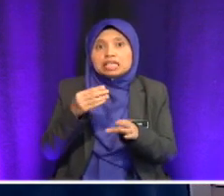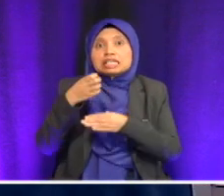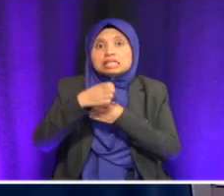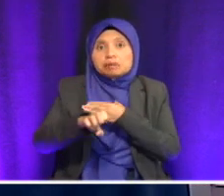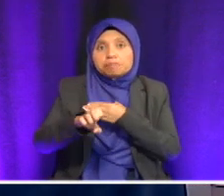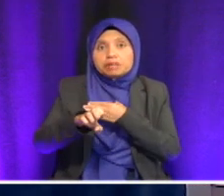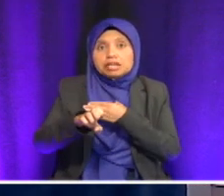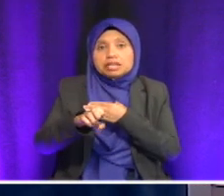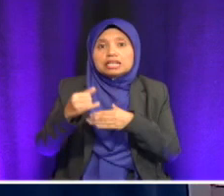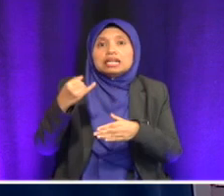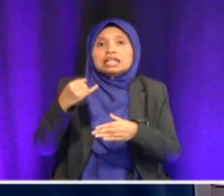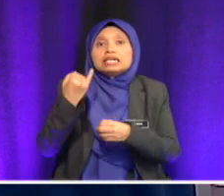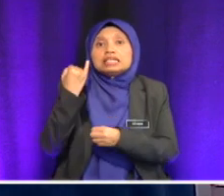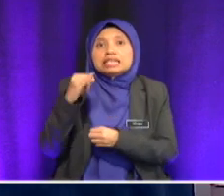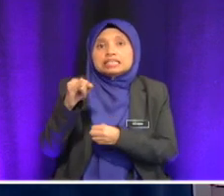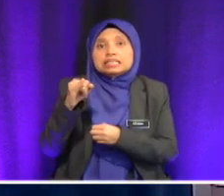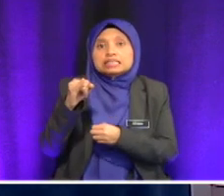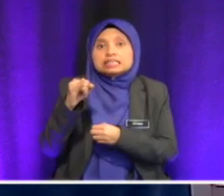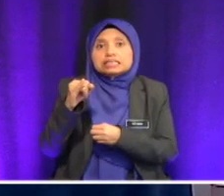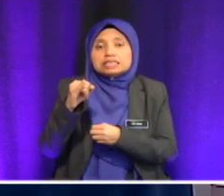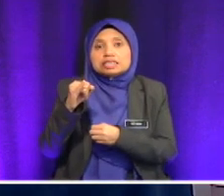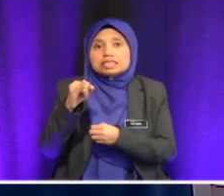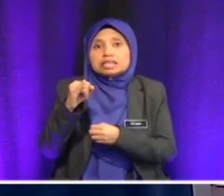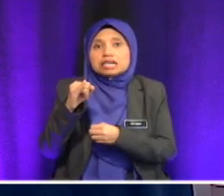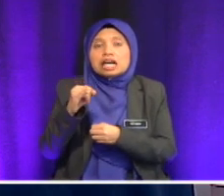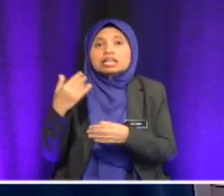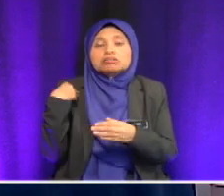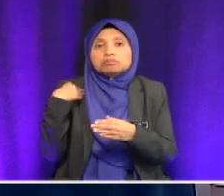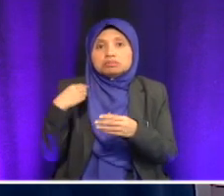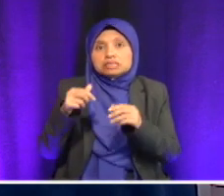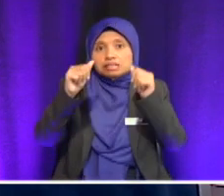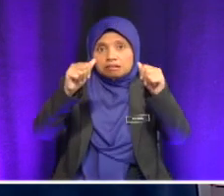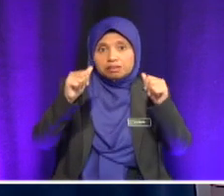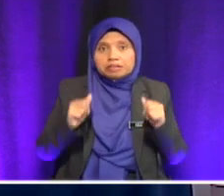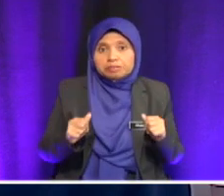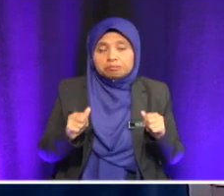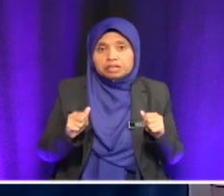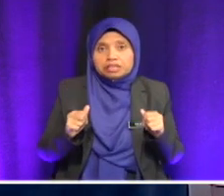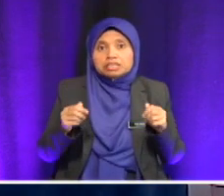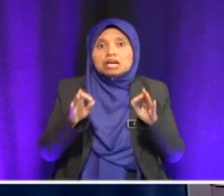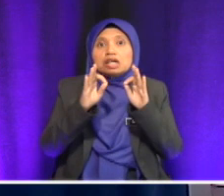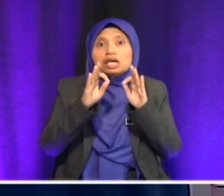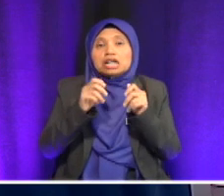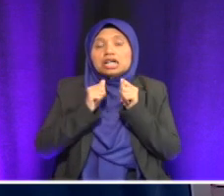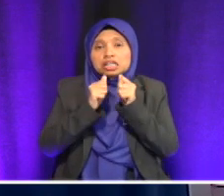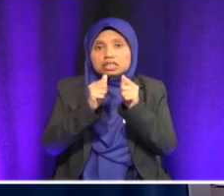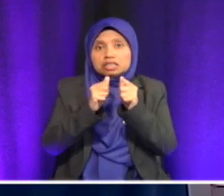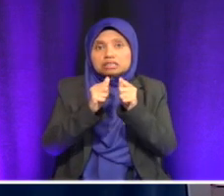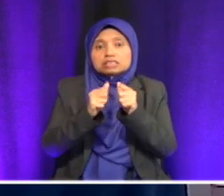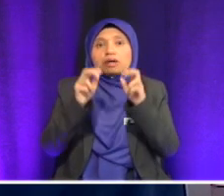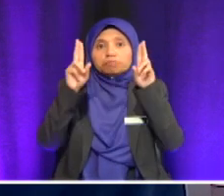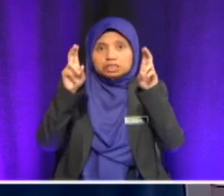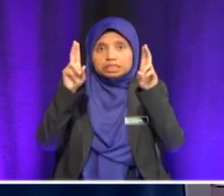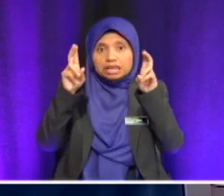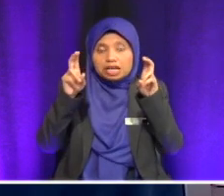it consists of the recipient's and sender's email address, followed by the subject line. It also consists of salutation,